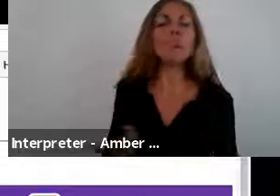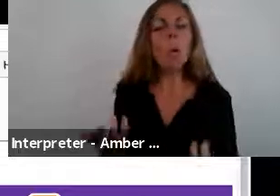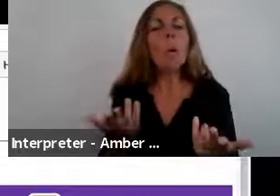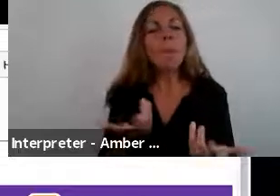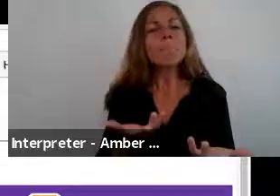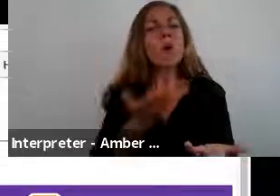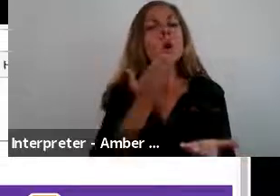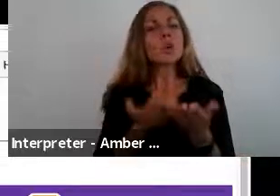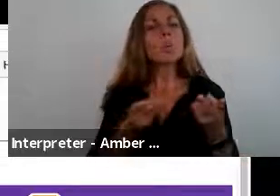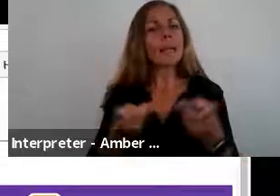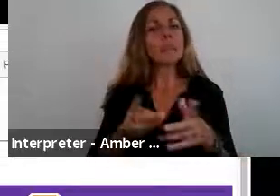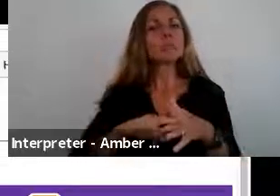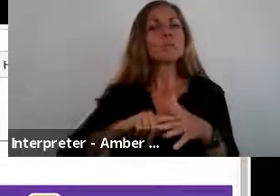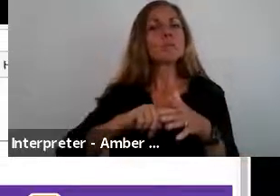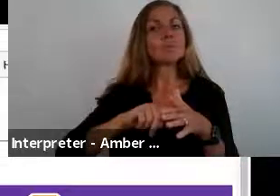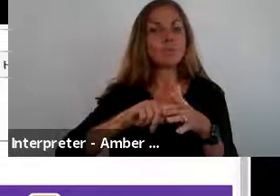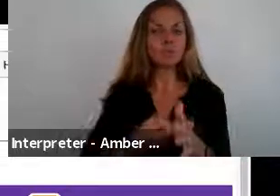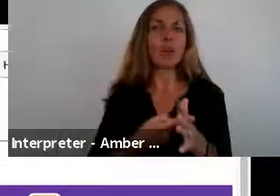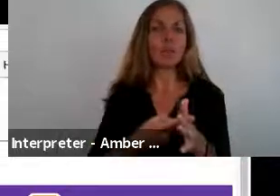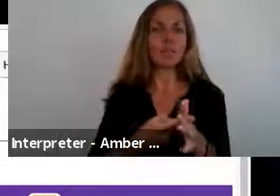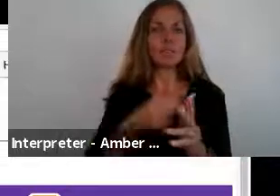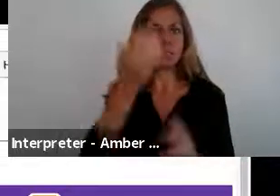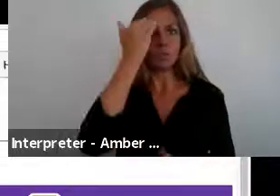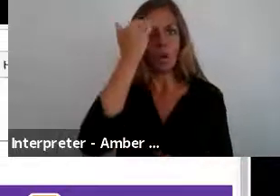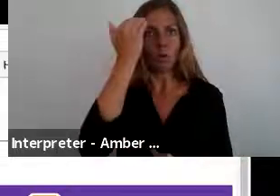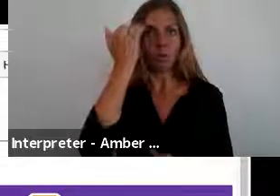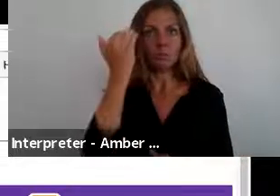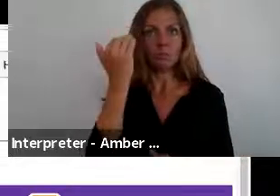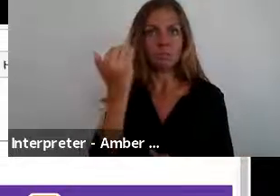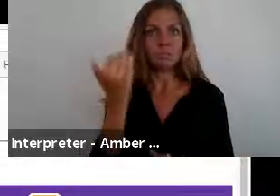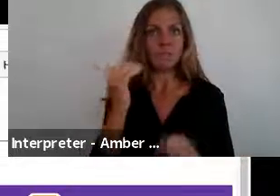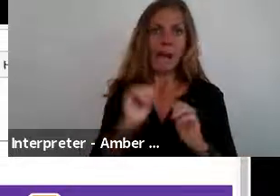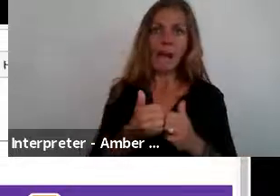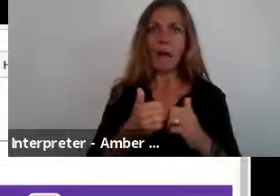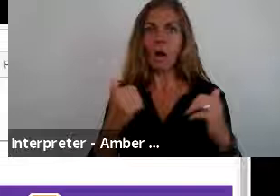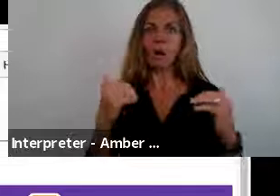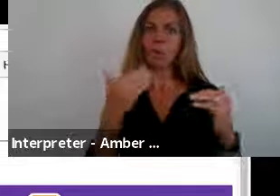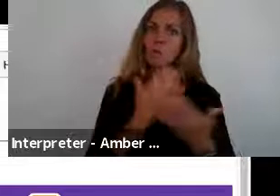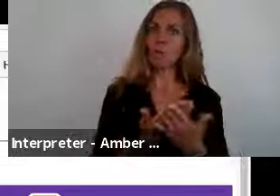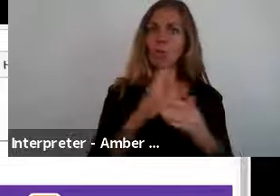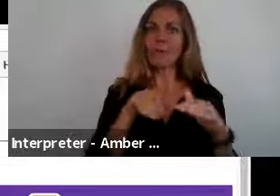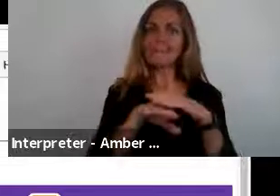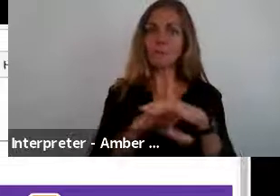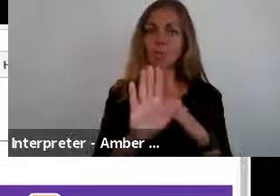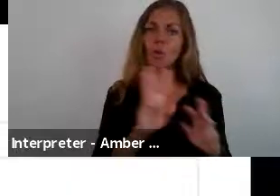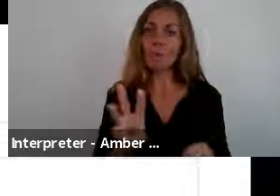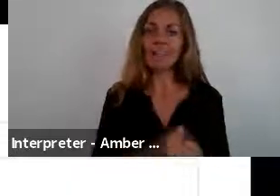to know how good or how bad your website is as is right now. So definitely check that